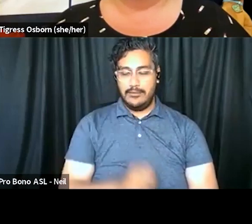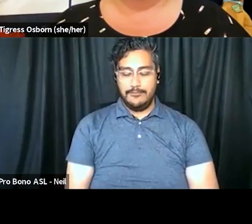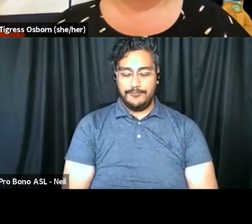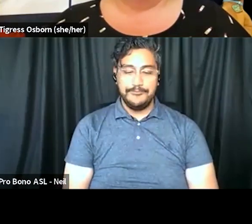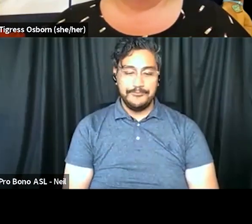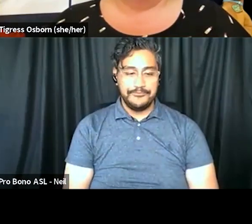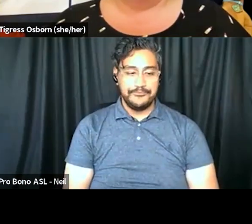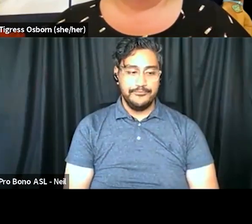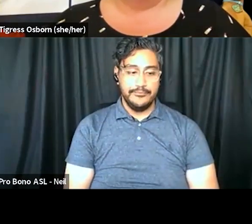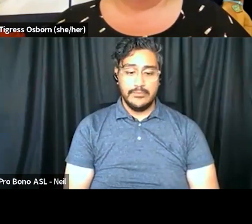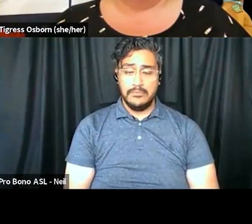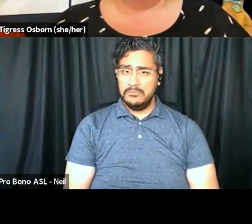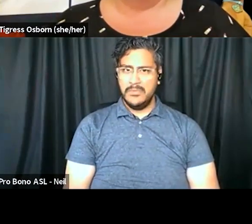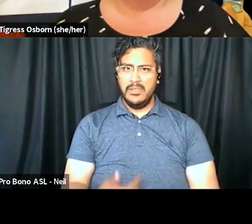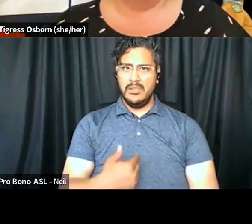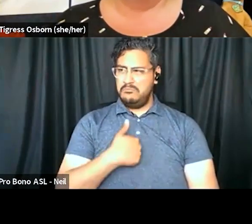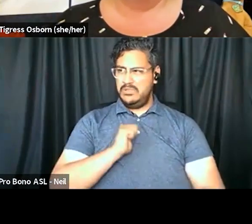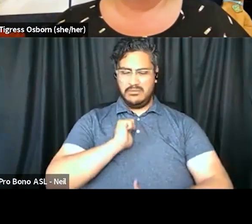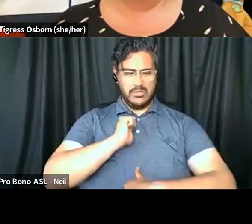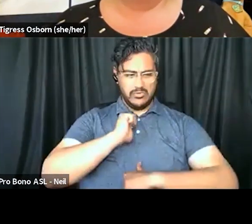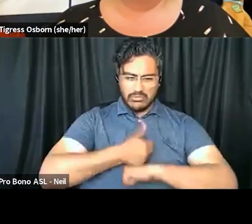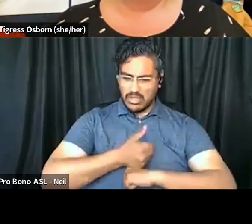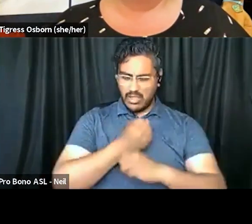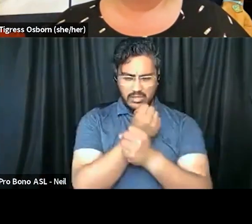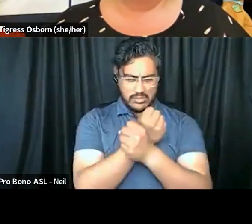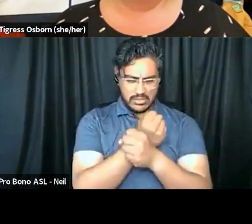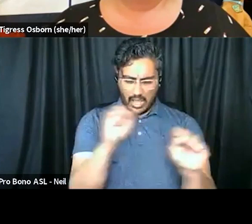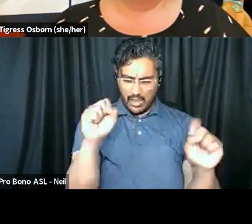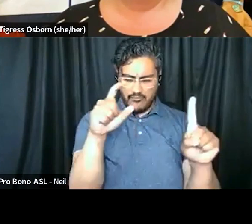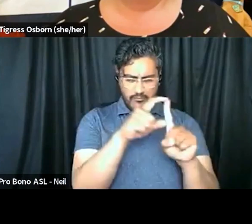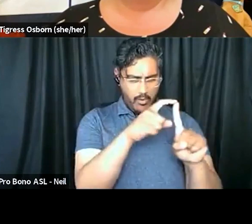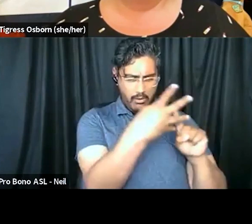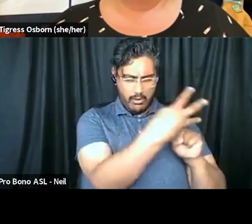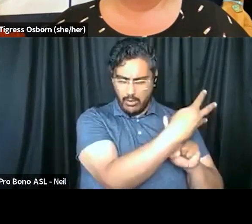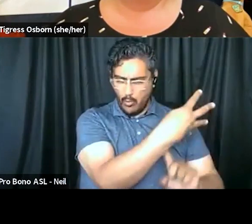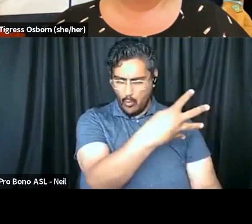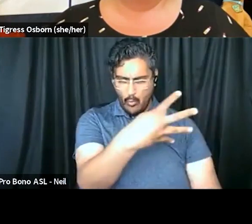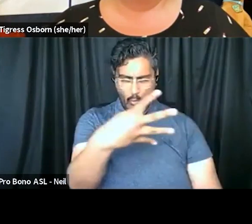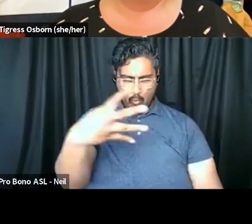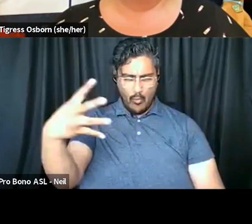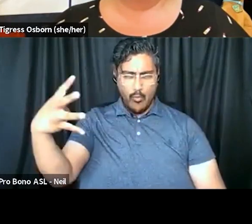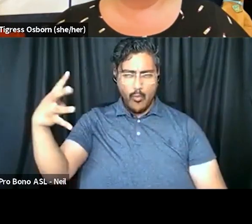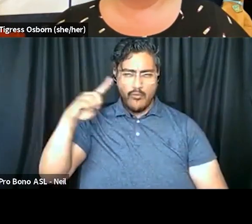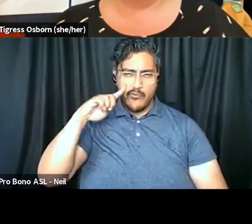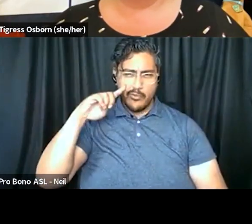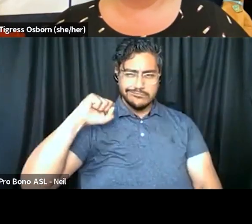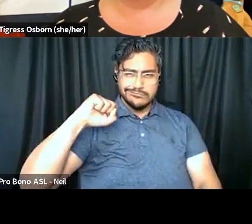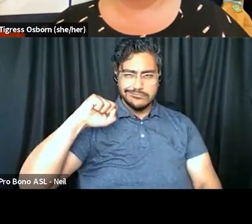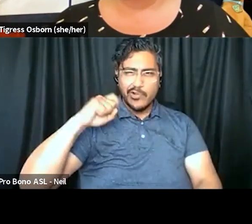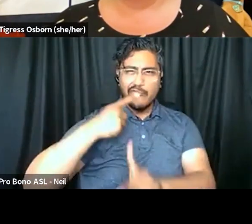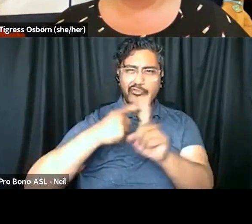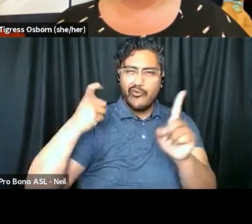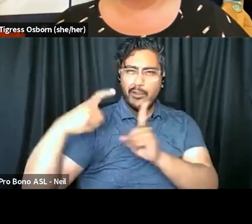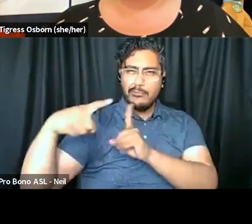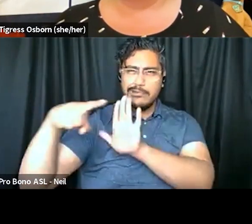Could I create a safety net of words to shield against the bombardment of negative messages assaulting